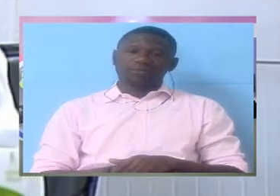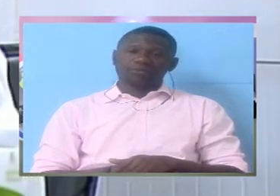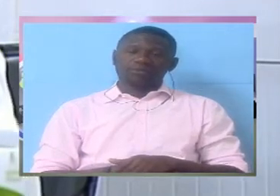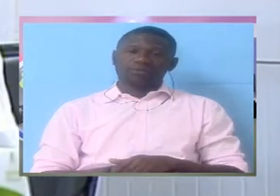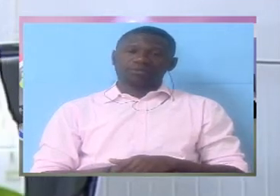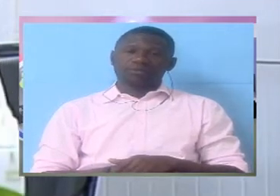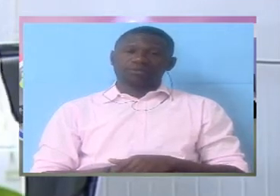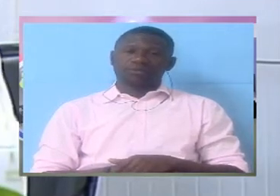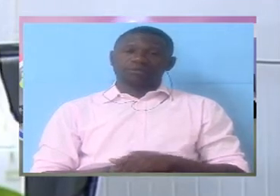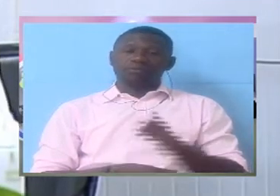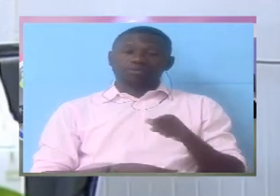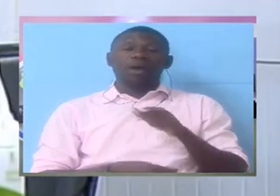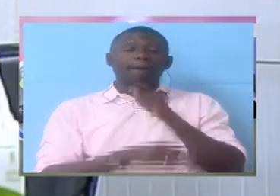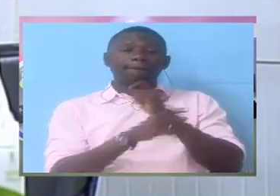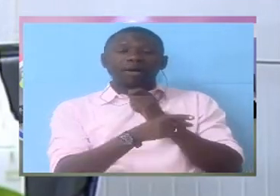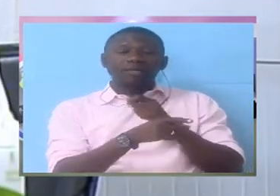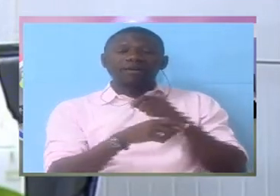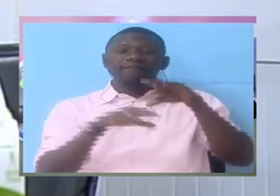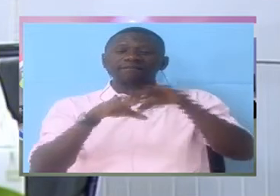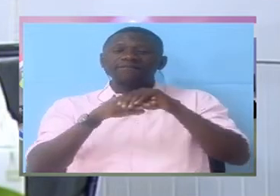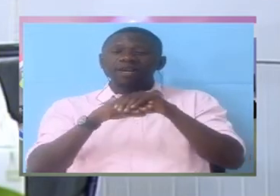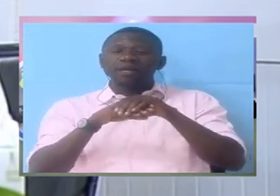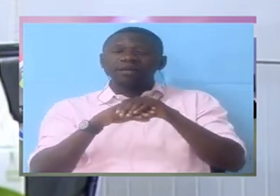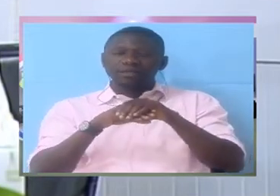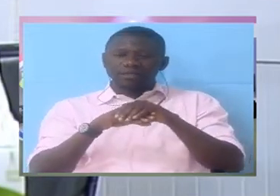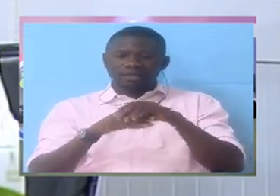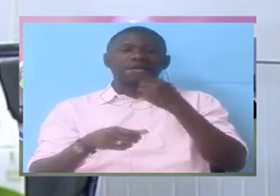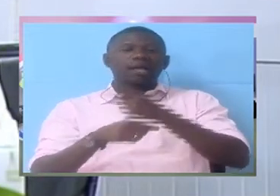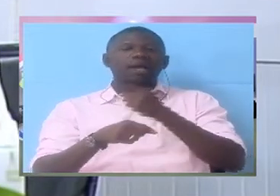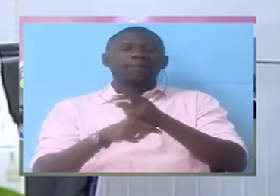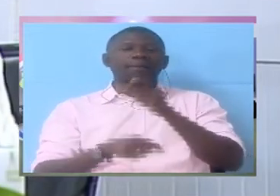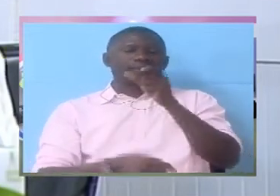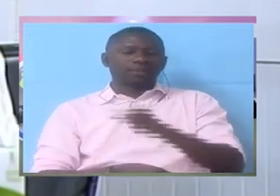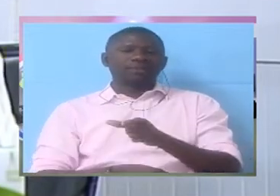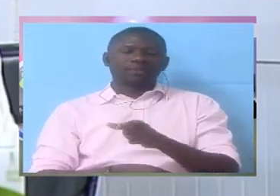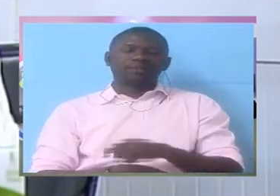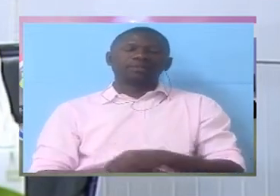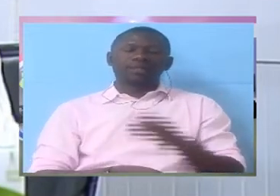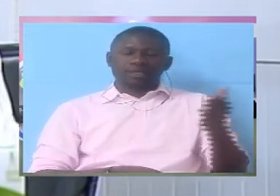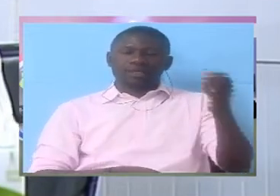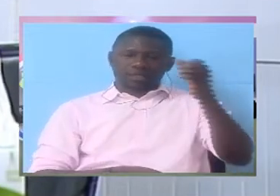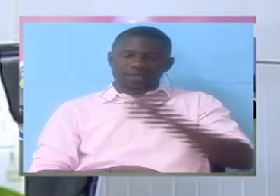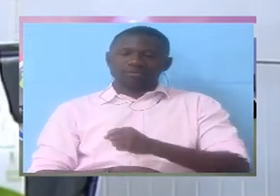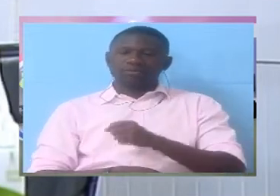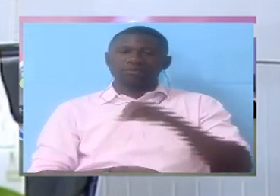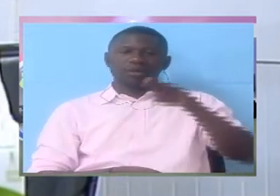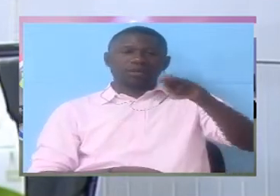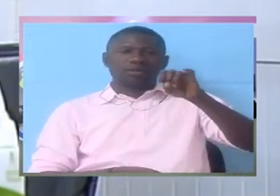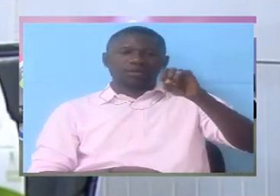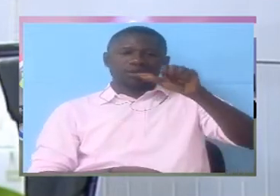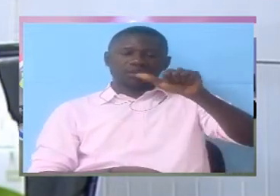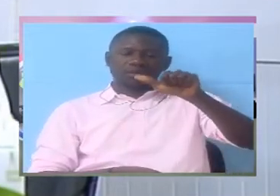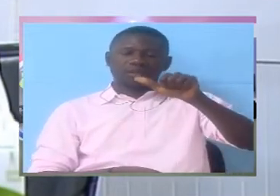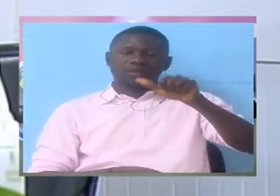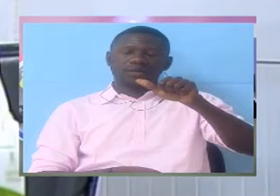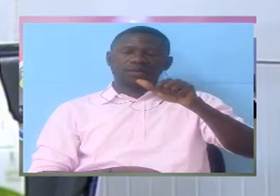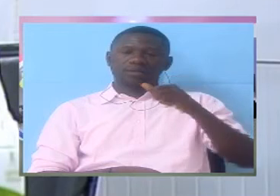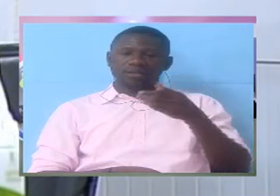one of the friends is a Gambian. They came to the NIA to report that Salmina